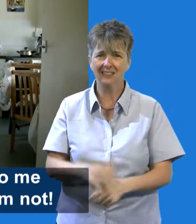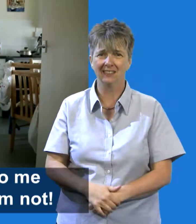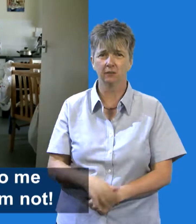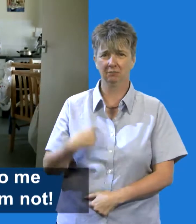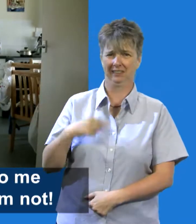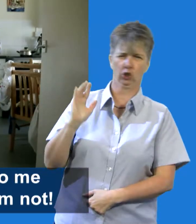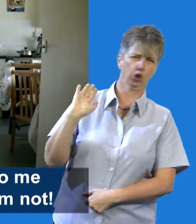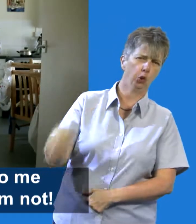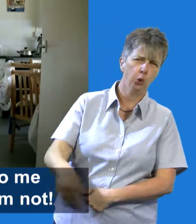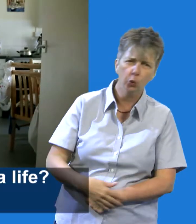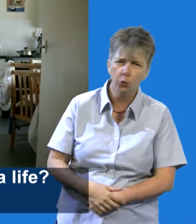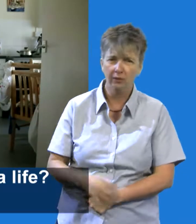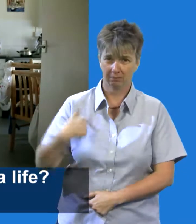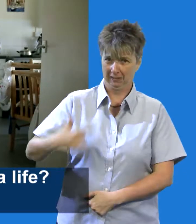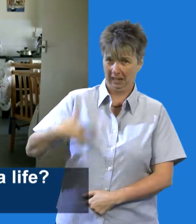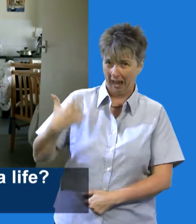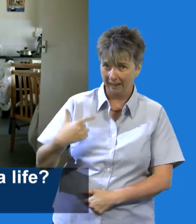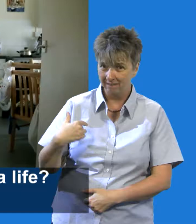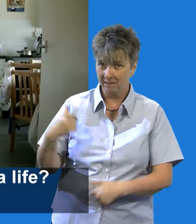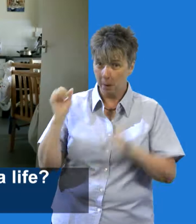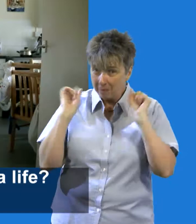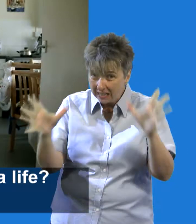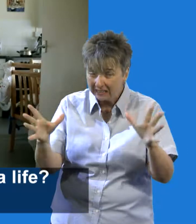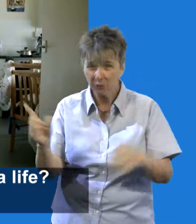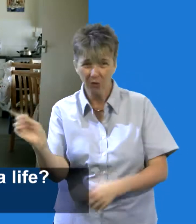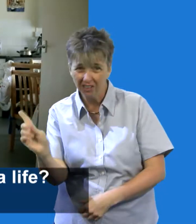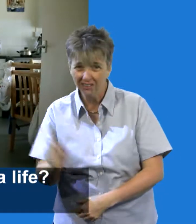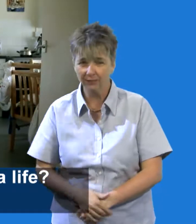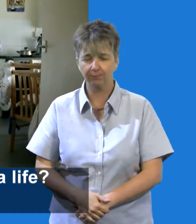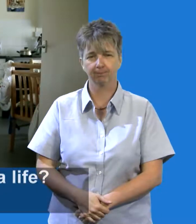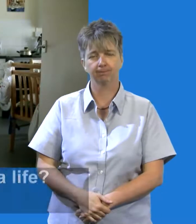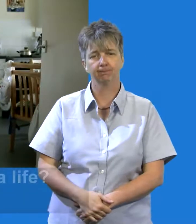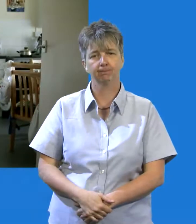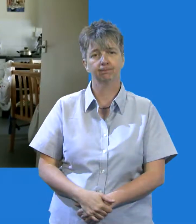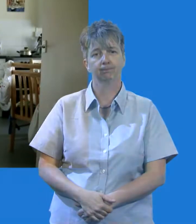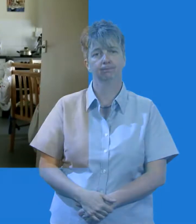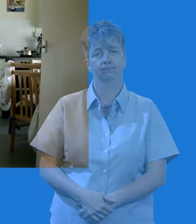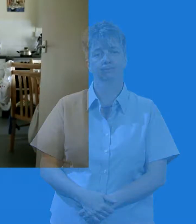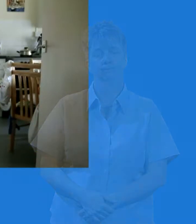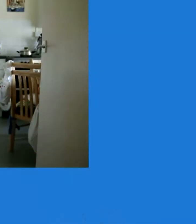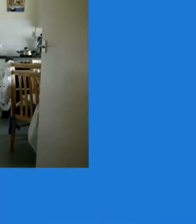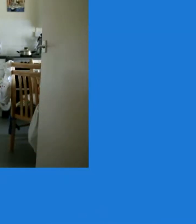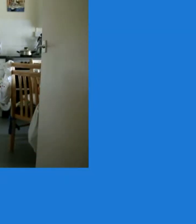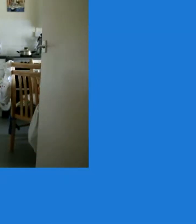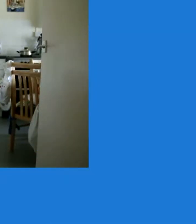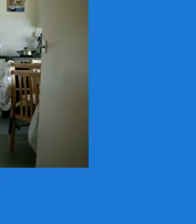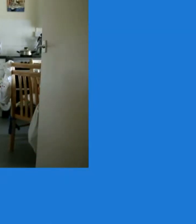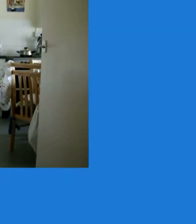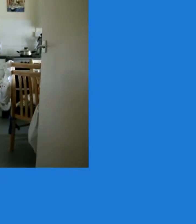amazing. I'm not. What is amazing about living a life?